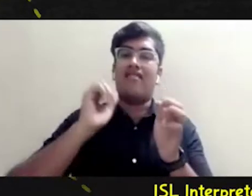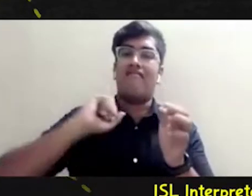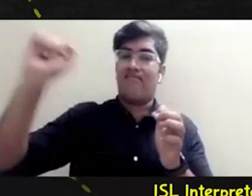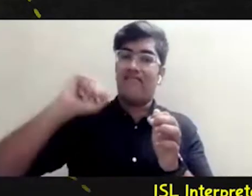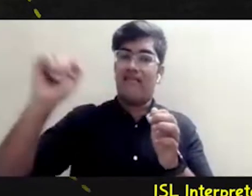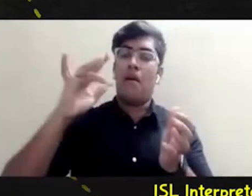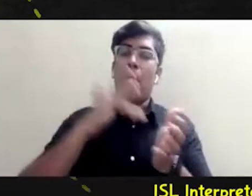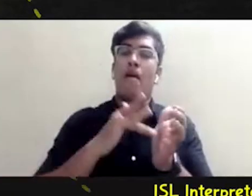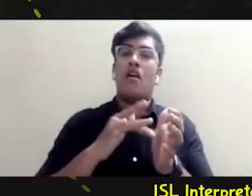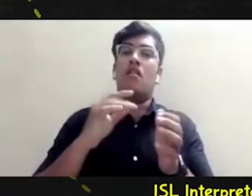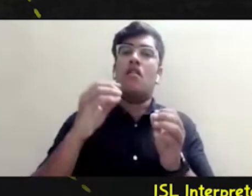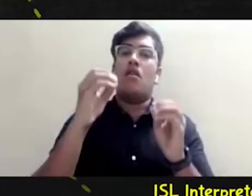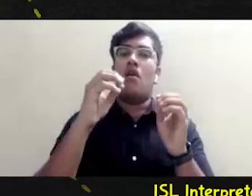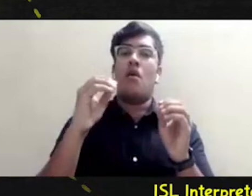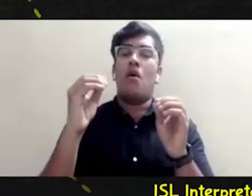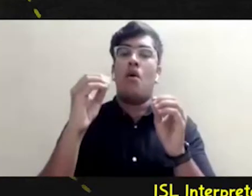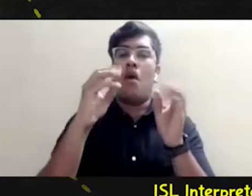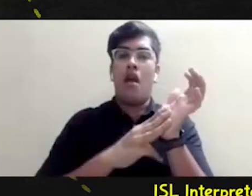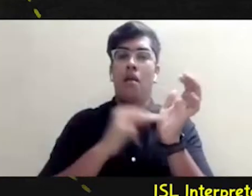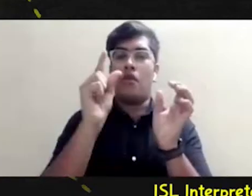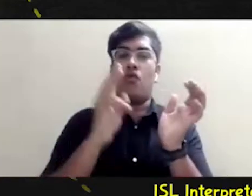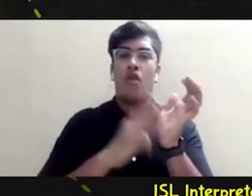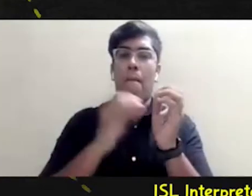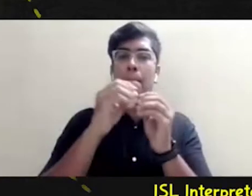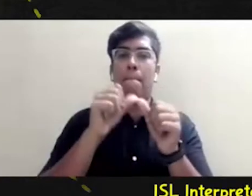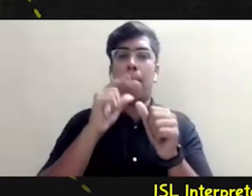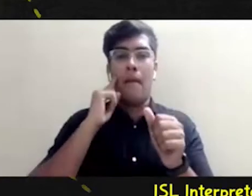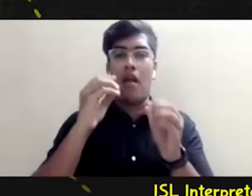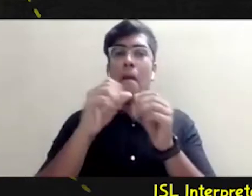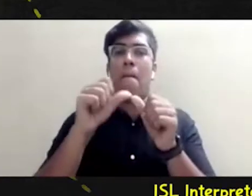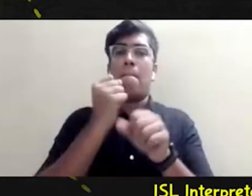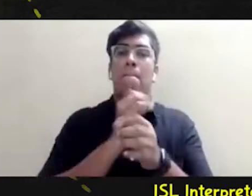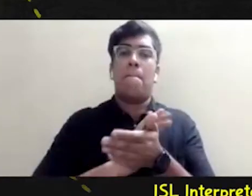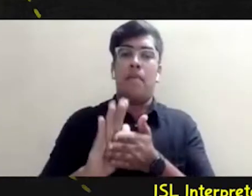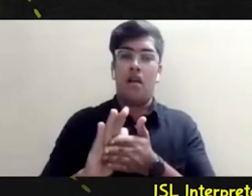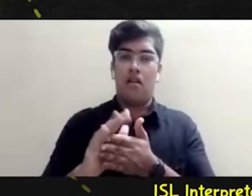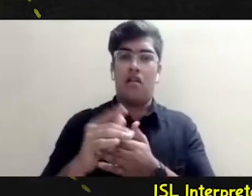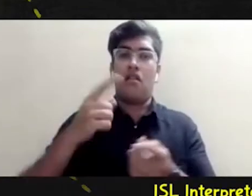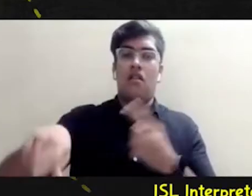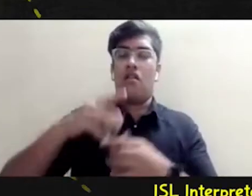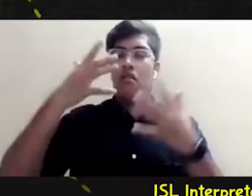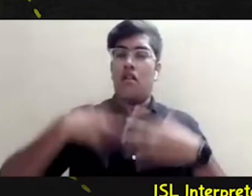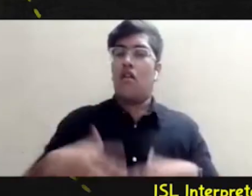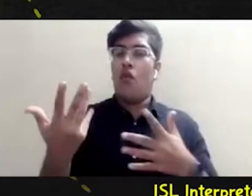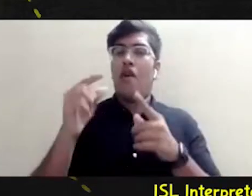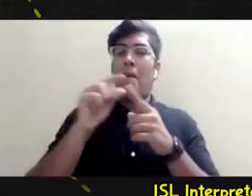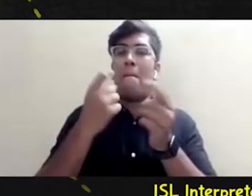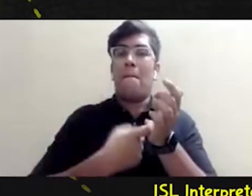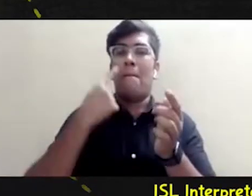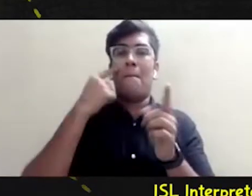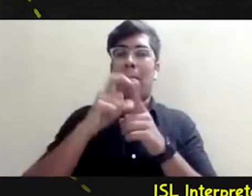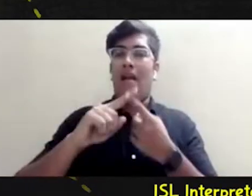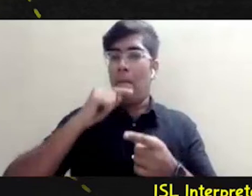of people who ended up after Mumbai Pride at Mumbai Bagh, right? We all dressed in our Pride outfits and we ended up at Mumbai Bagh. And this was